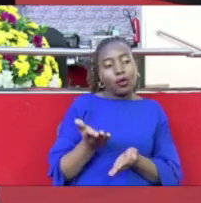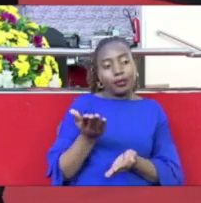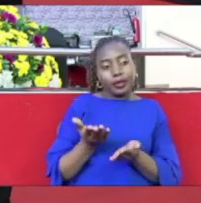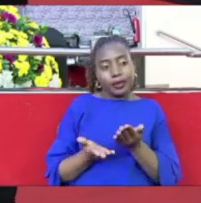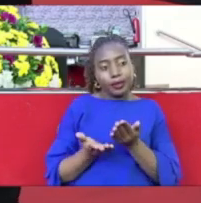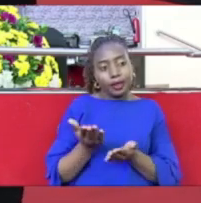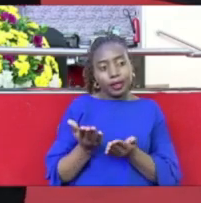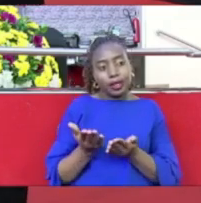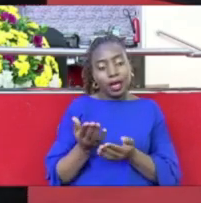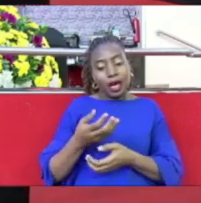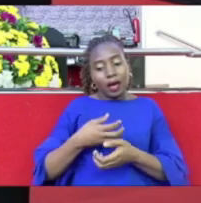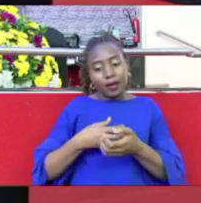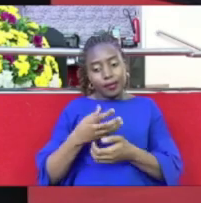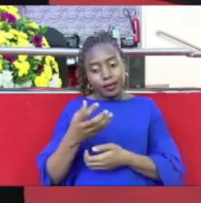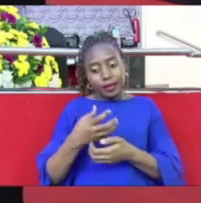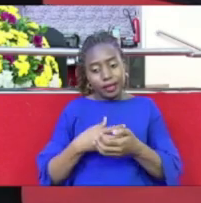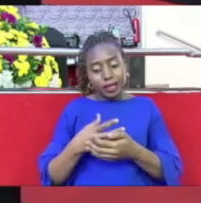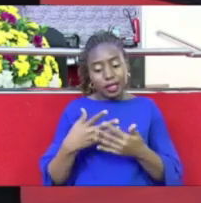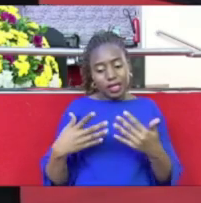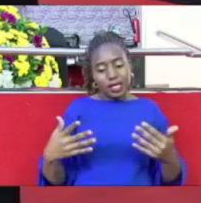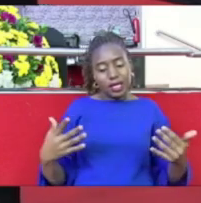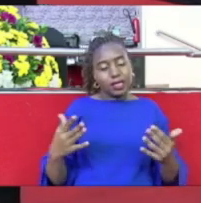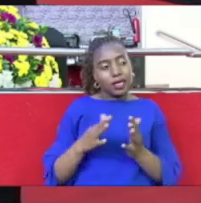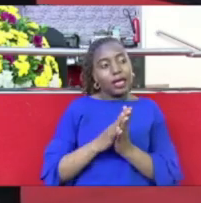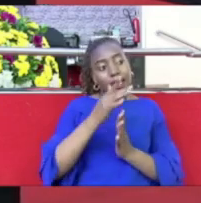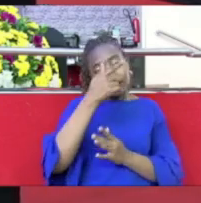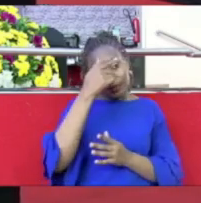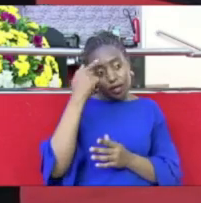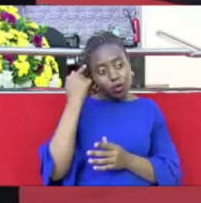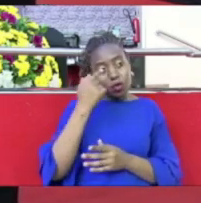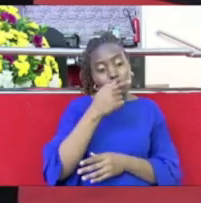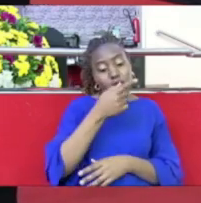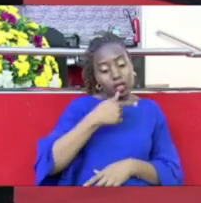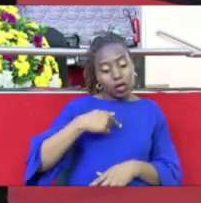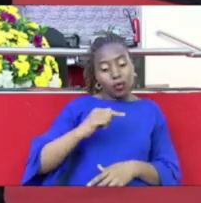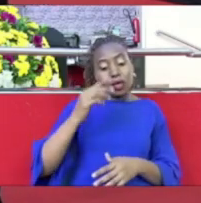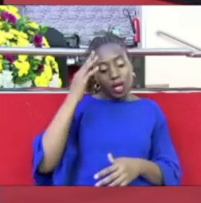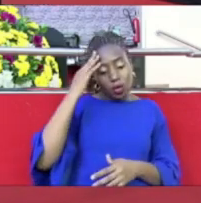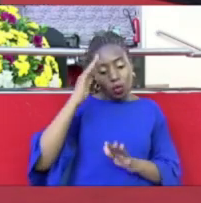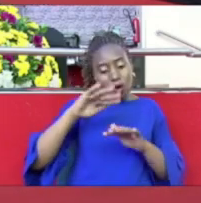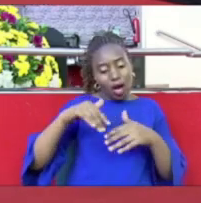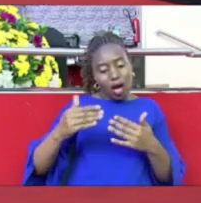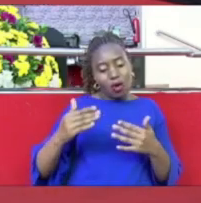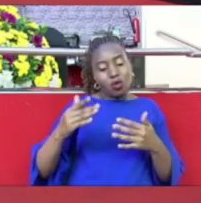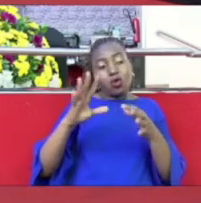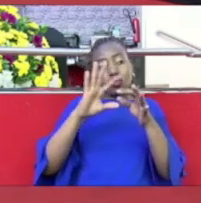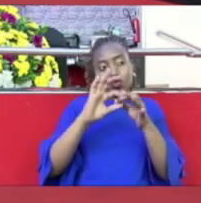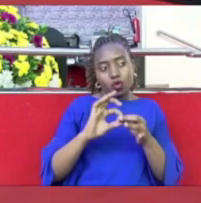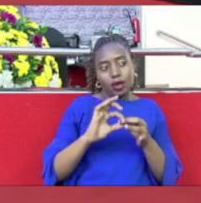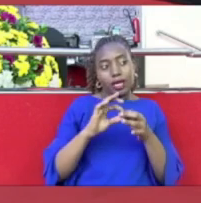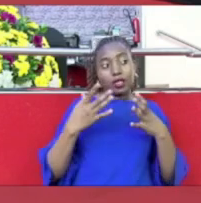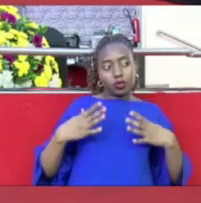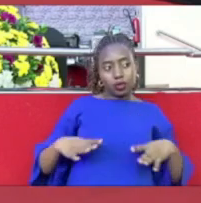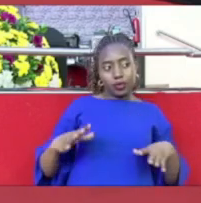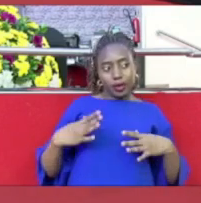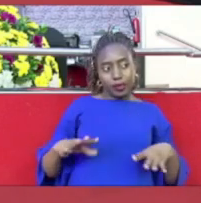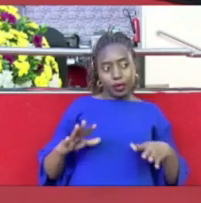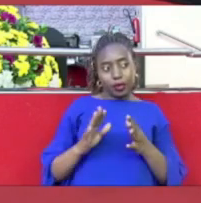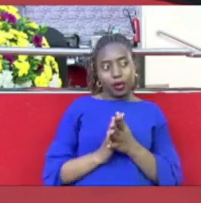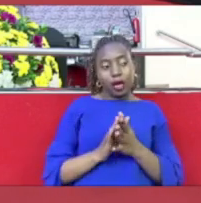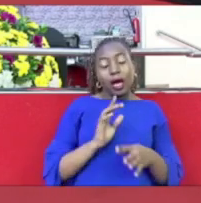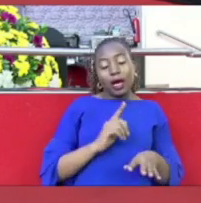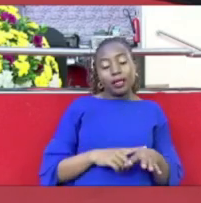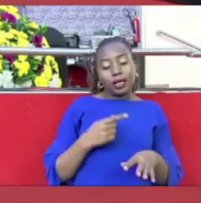ama tunafanikiwa kibiashara, is because we know how to connect to men. Ni kwa sababu tunajua jinsi. And when I'm talking about men,